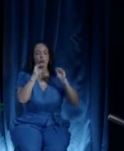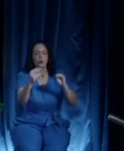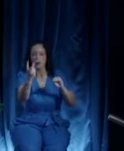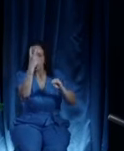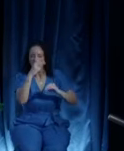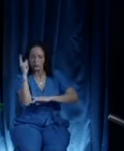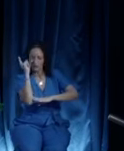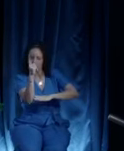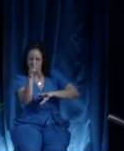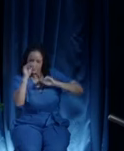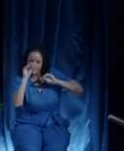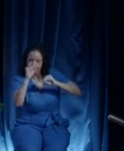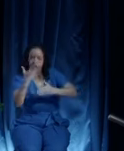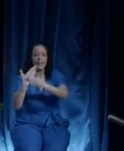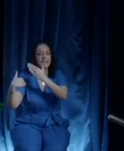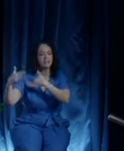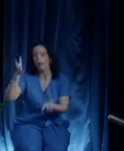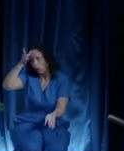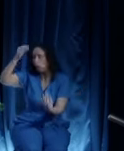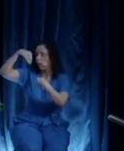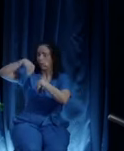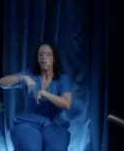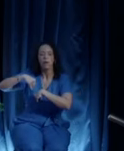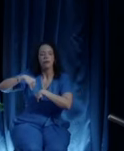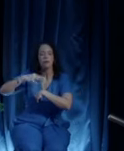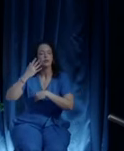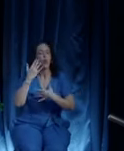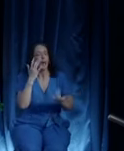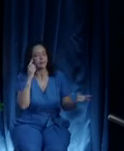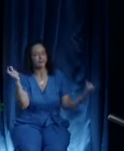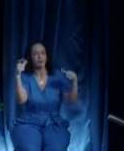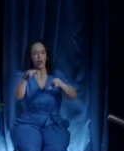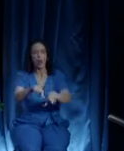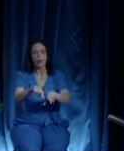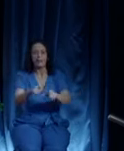history. And in lockdown, as a way of keeping sane,